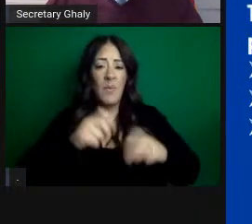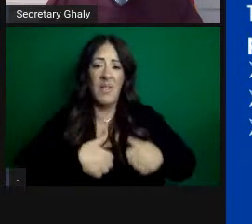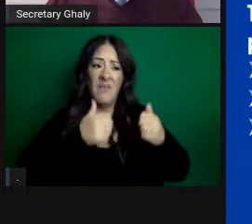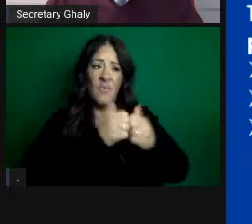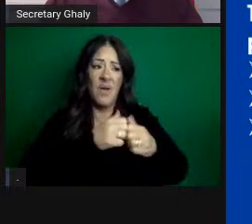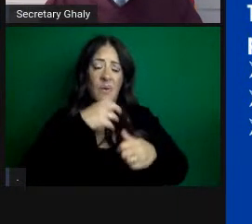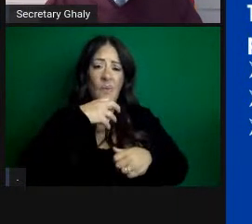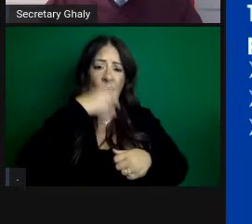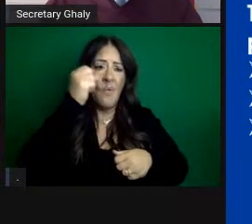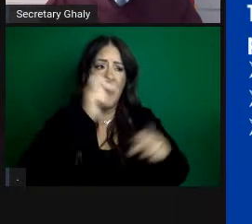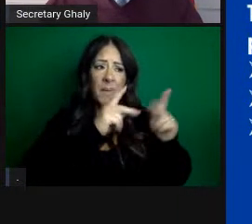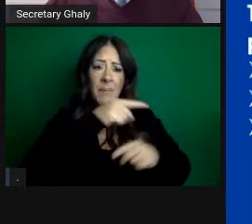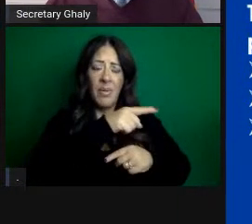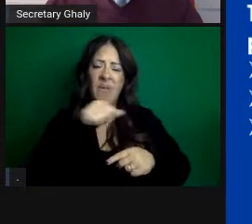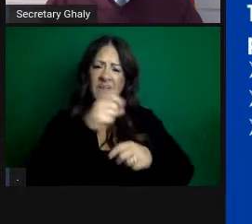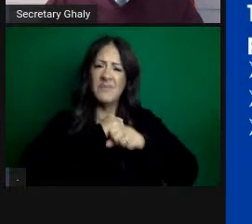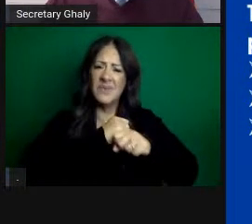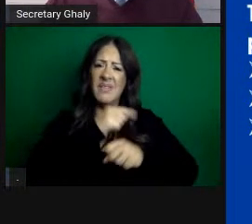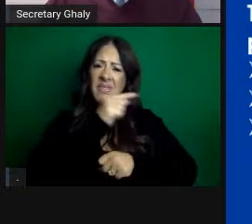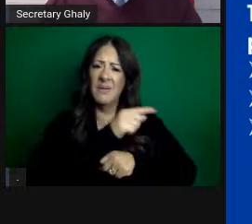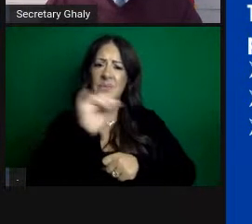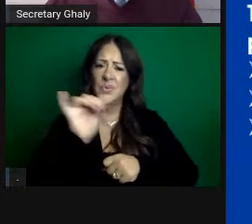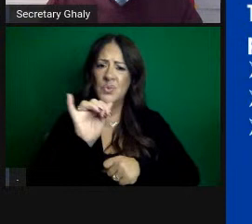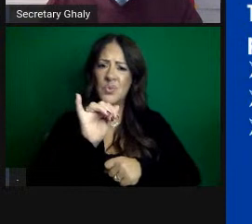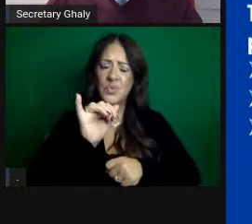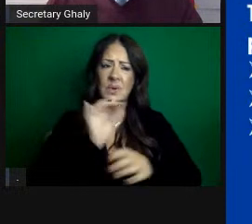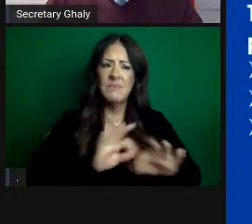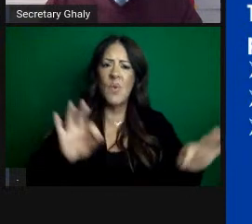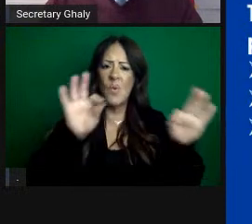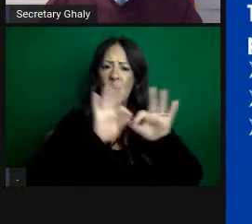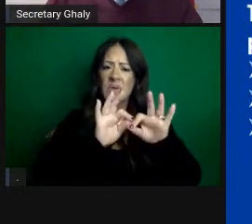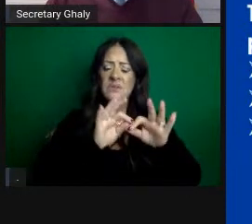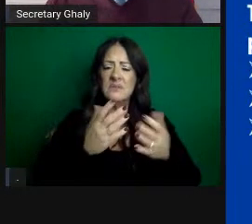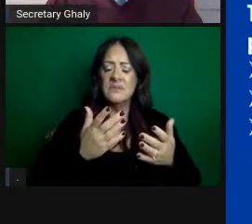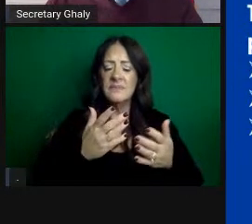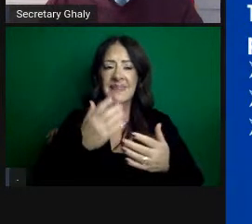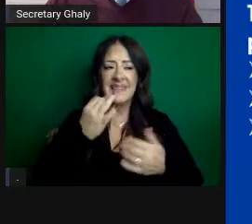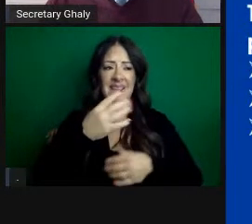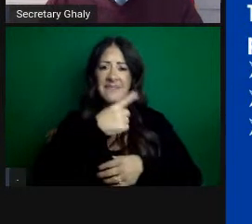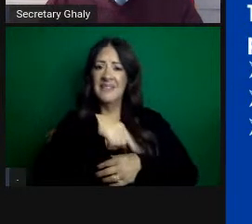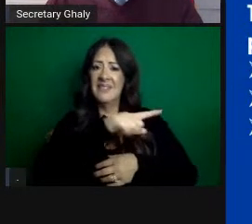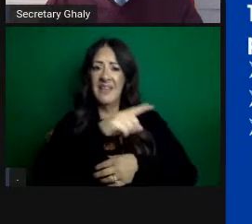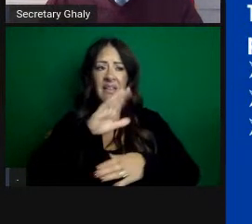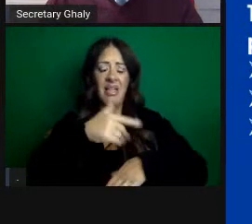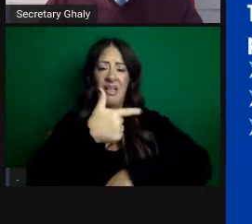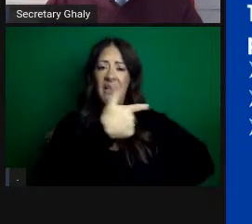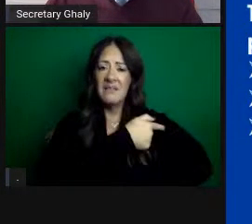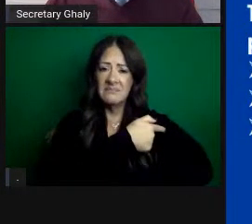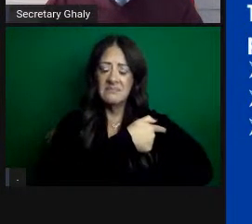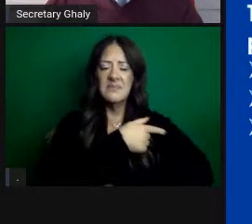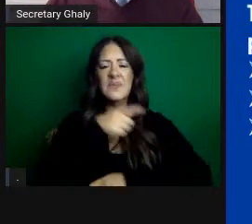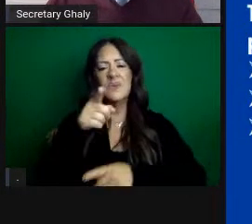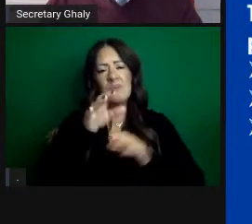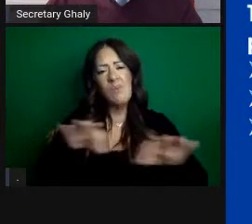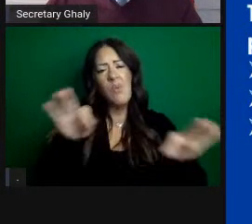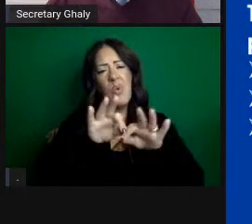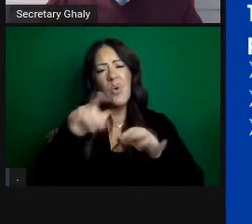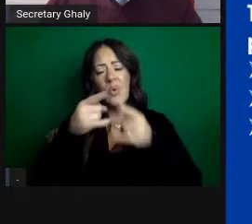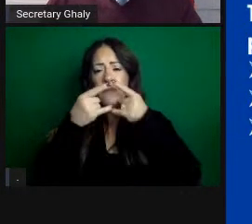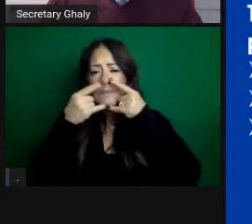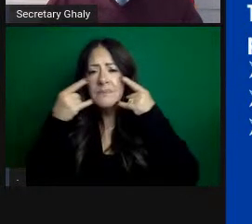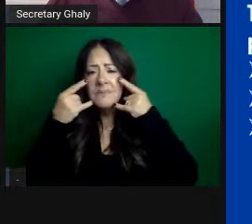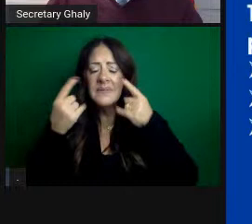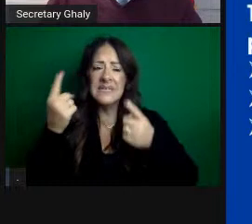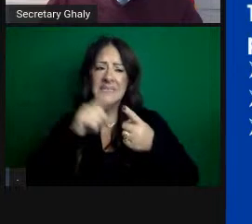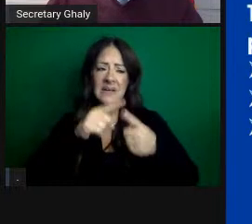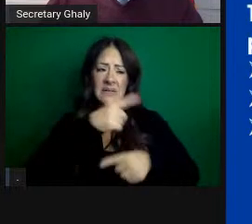we're prioritizing to get vaccinated if they haven't yet been vaccinated, and even when they have, trying to wear your mask around them until we